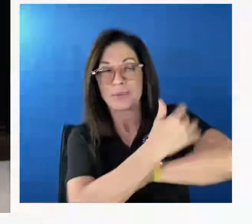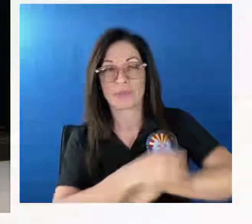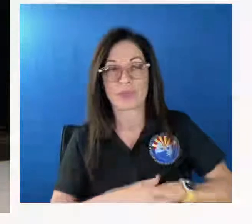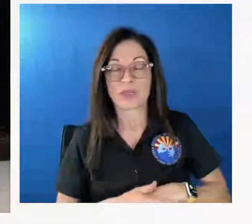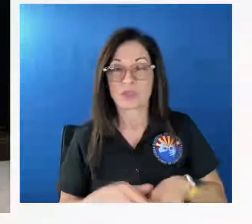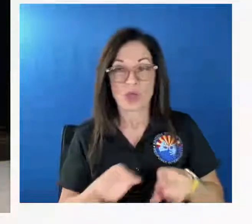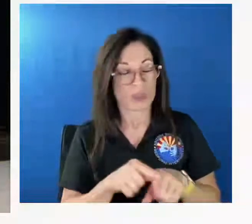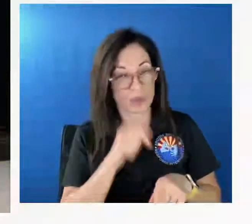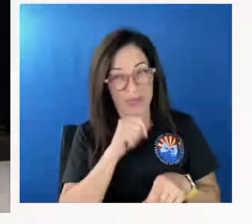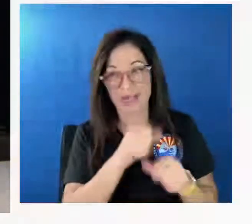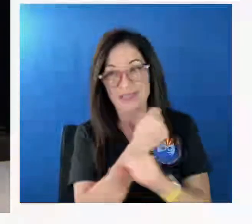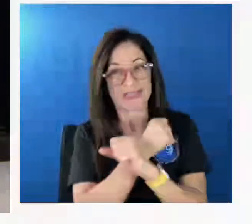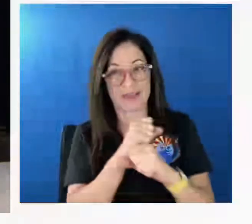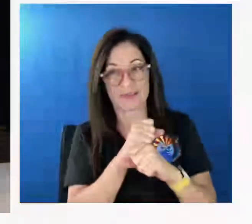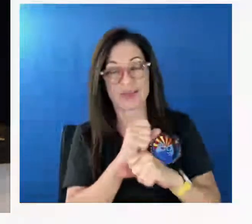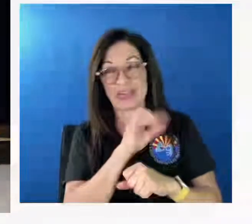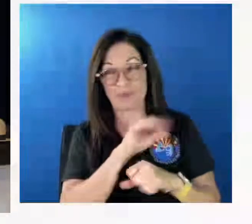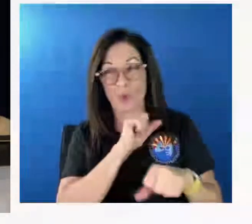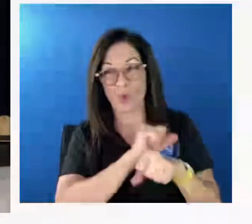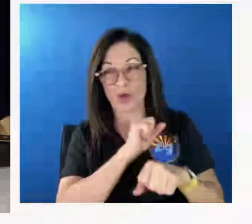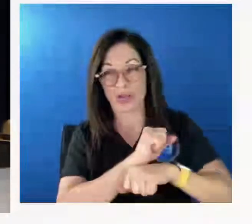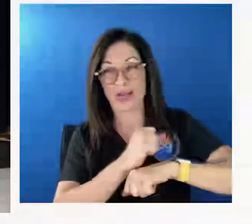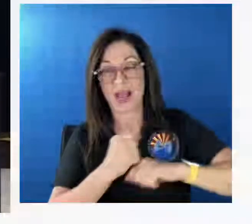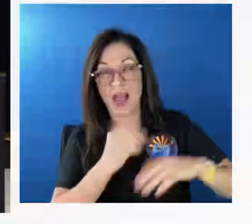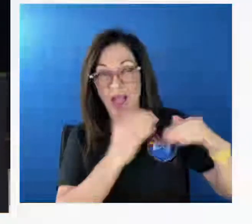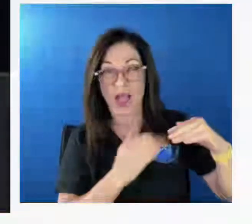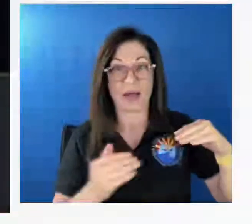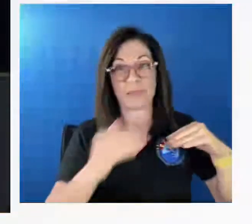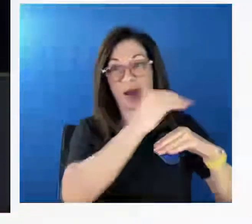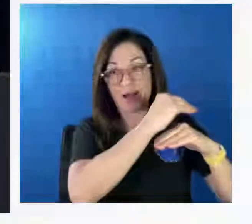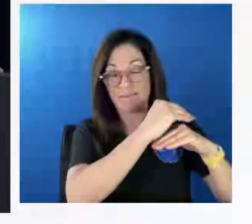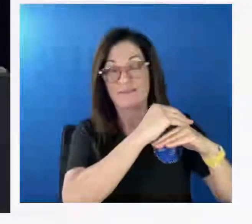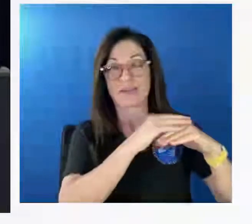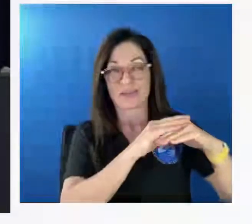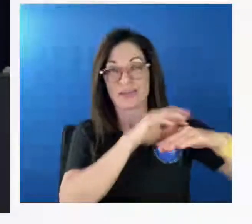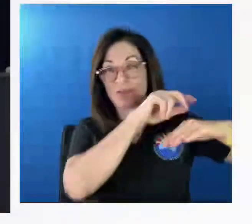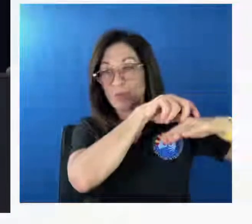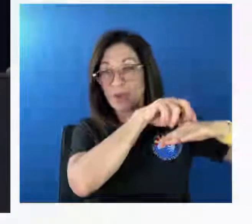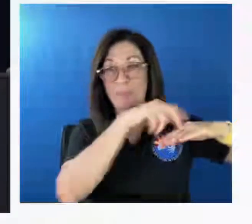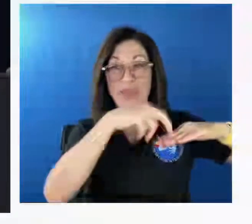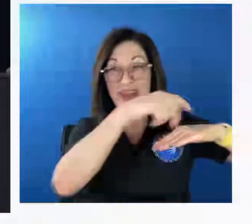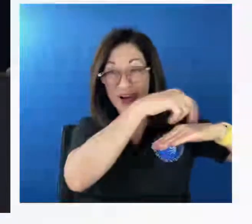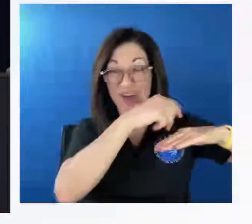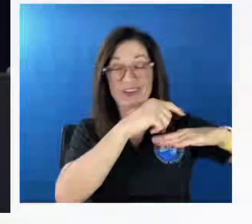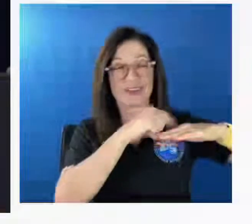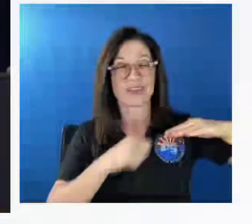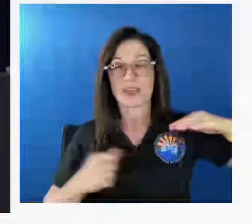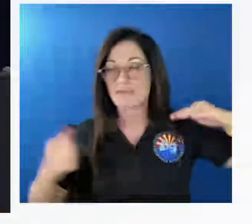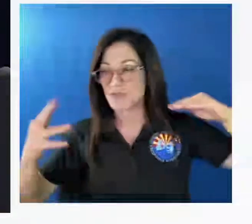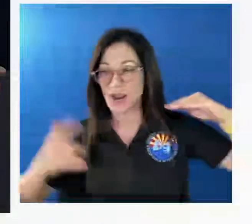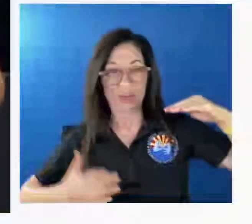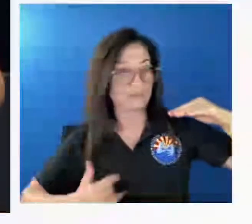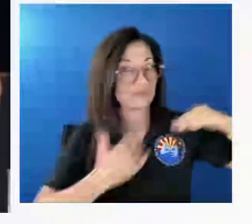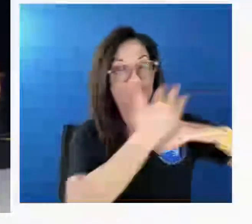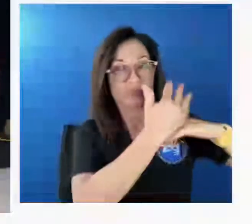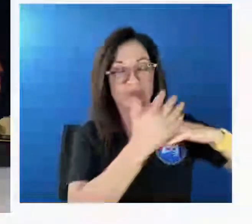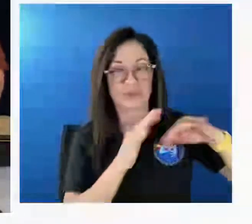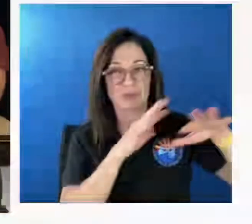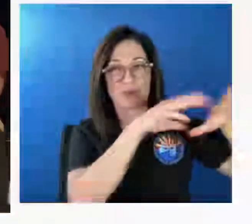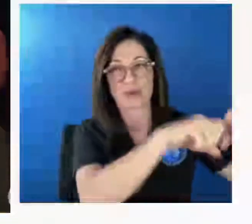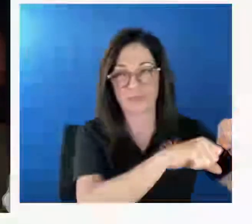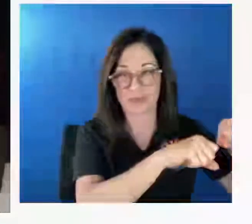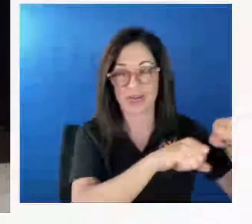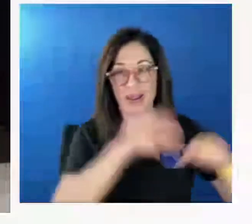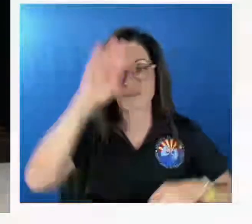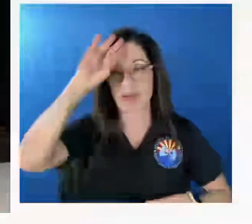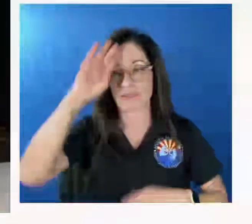above that fire. And so that's what happened in this potential. This was one afternoon, and that's a couple hundred acres approximately.